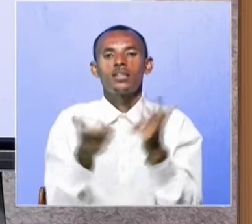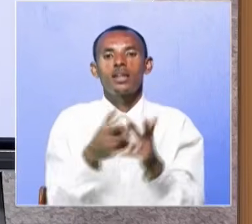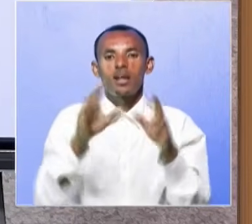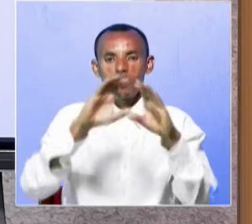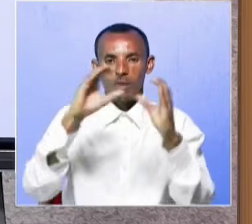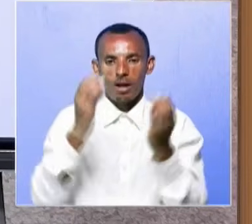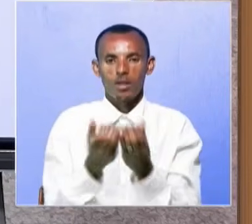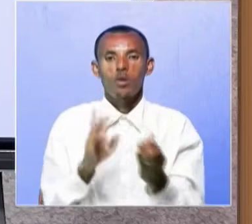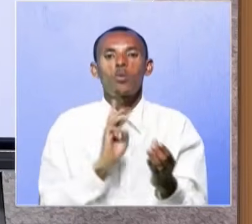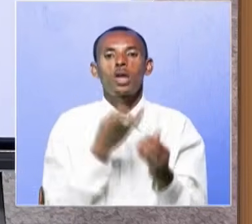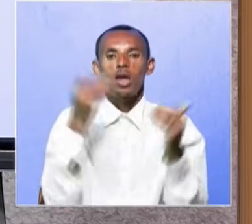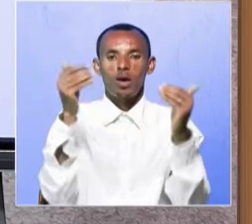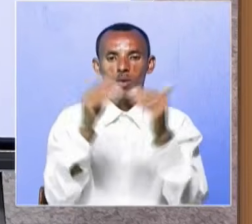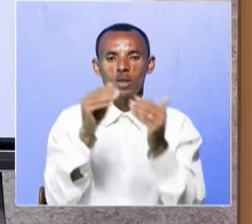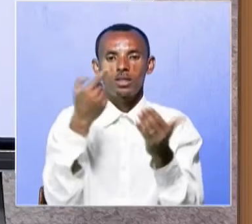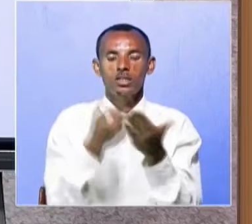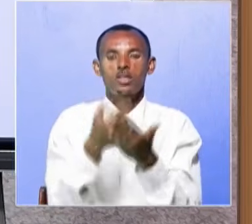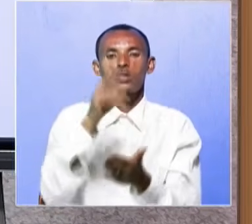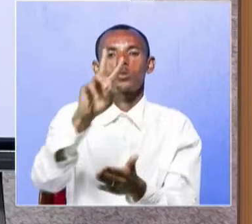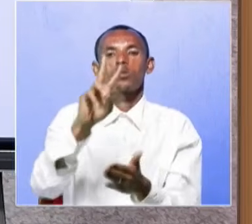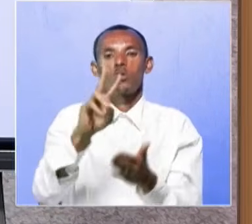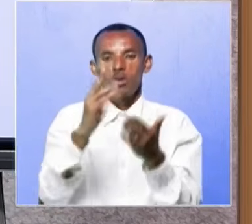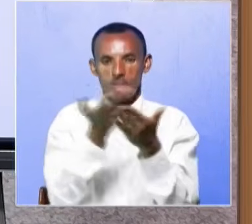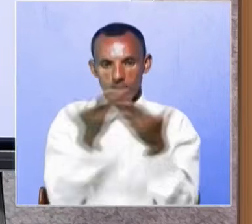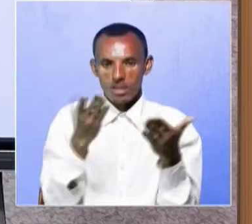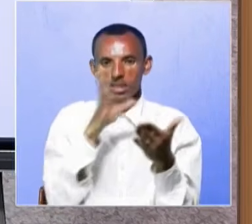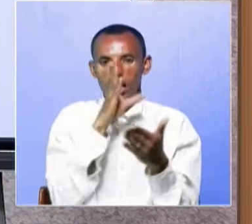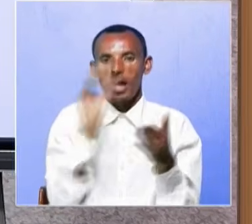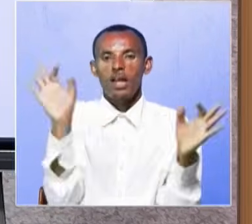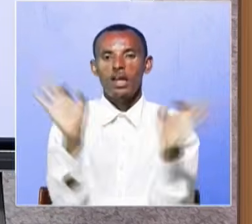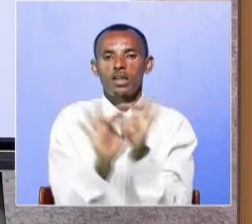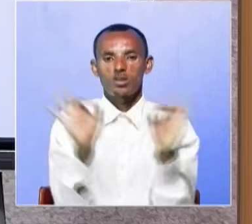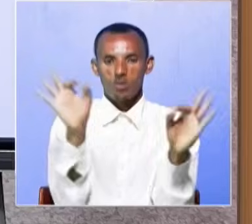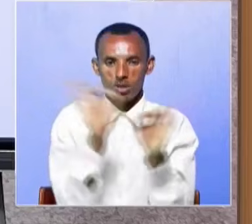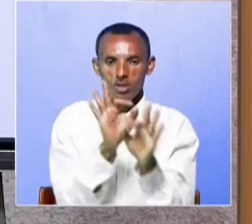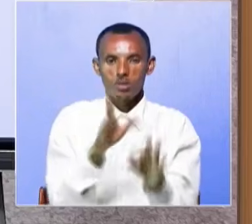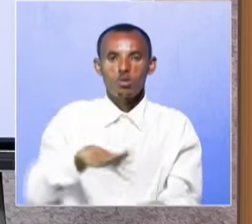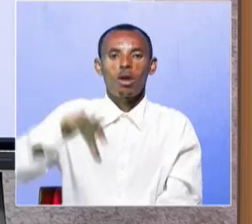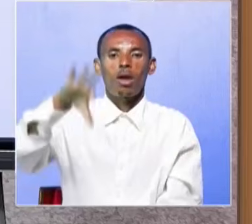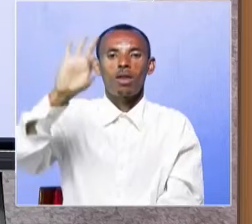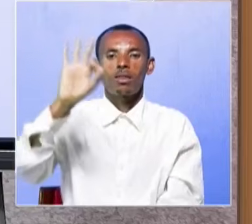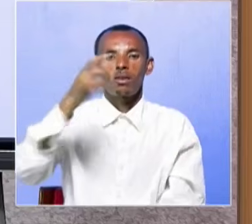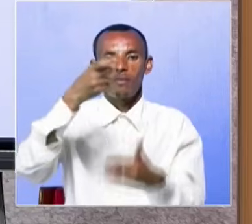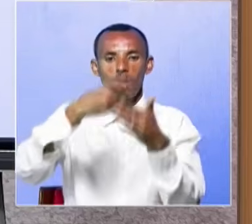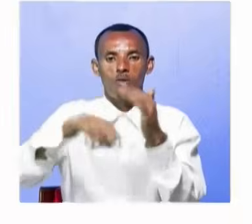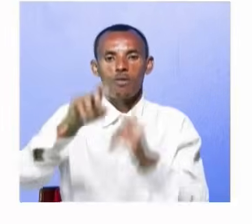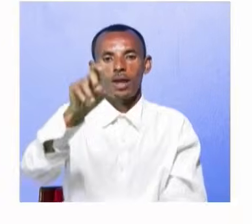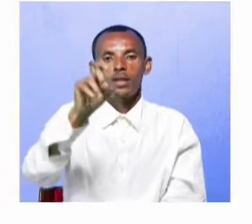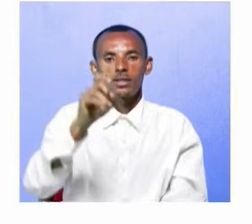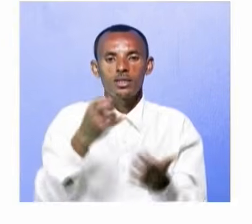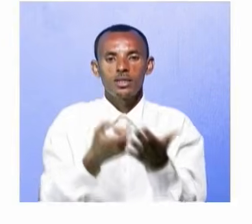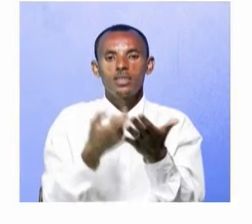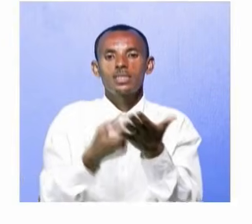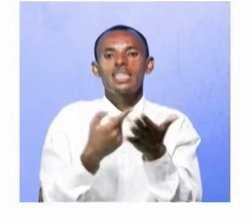can equate these two things and crisscross, okay, to find the value of x. So this